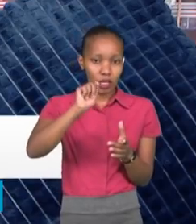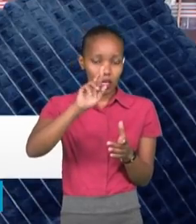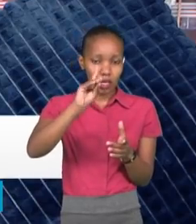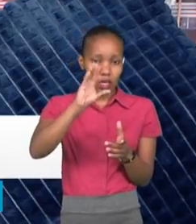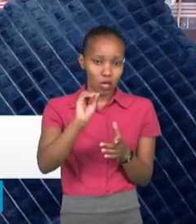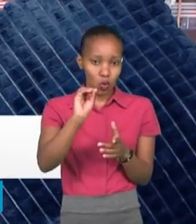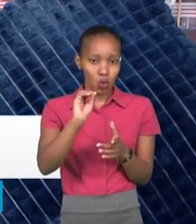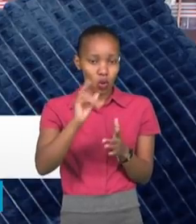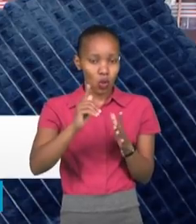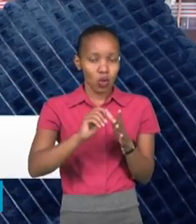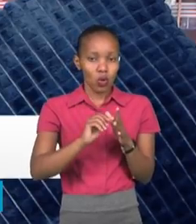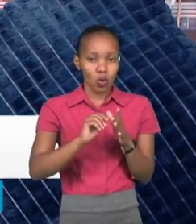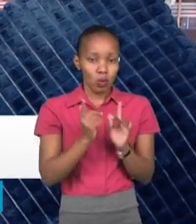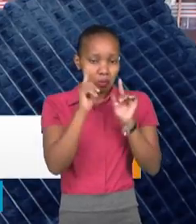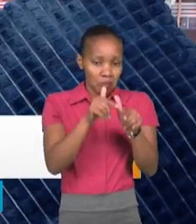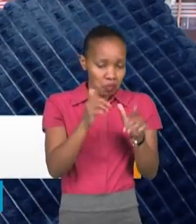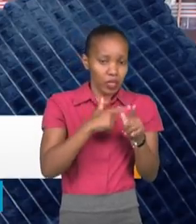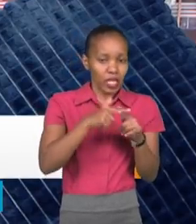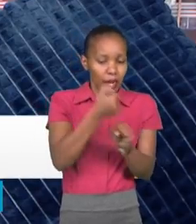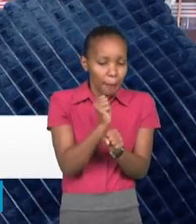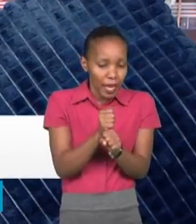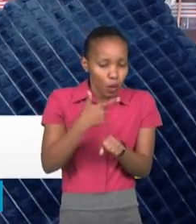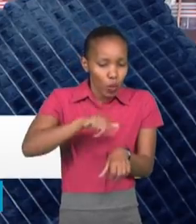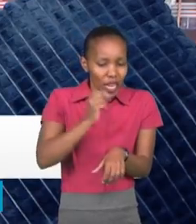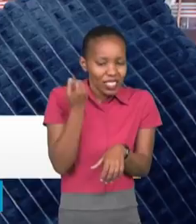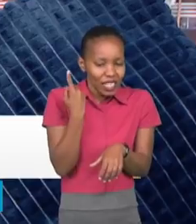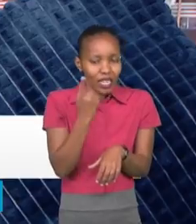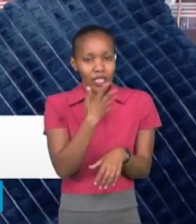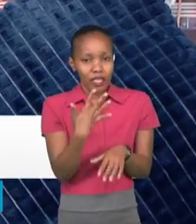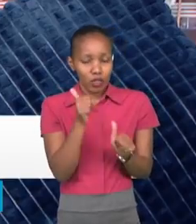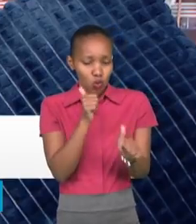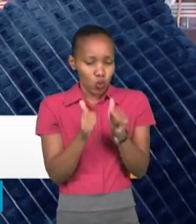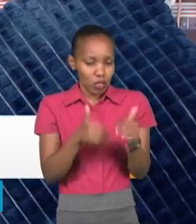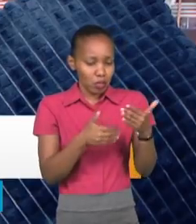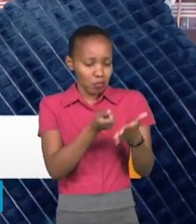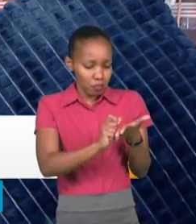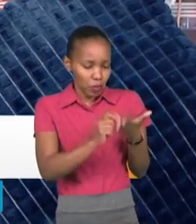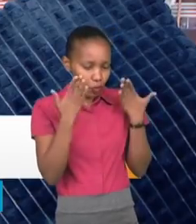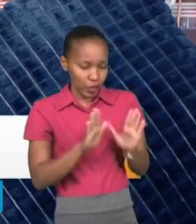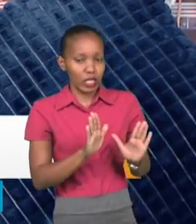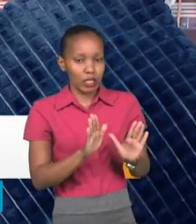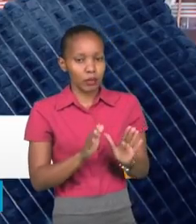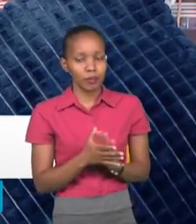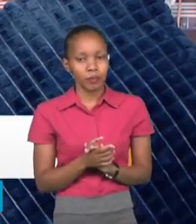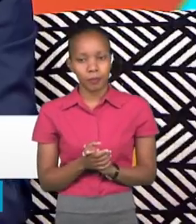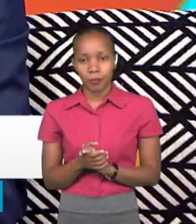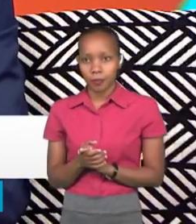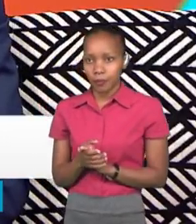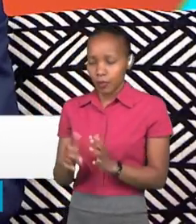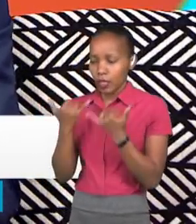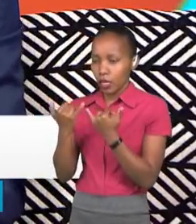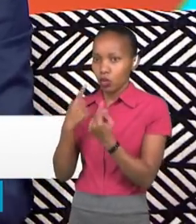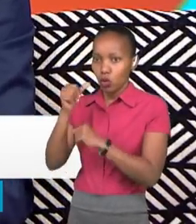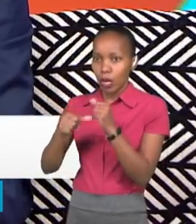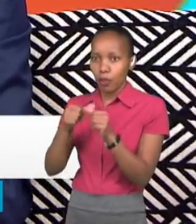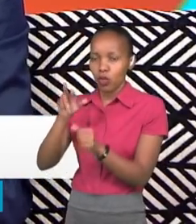actually making us realize things that we had already put down on paper. Yes, absolutely. Yeah. Now, let's talk about